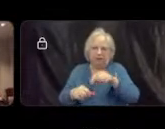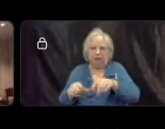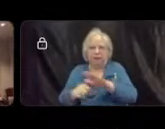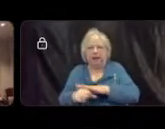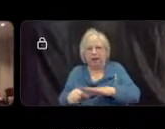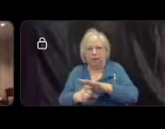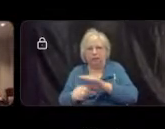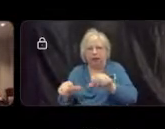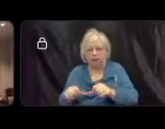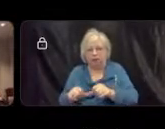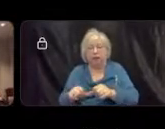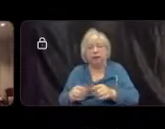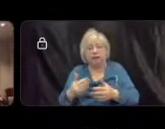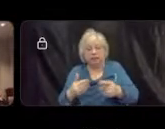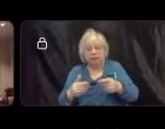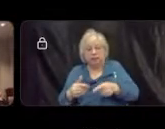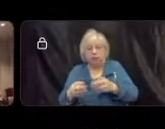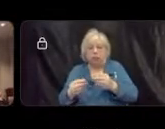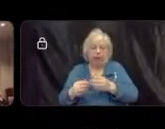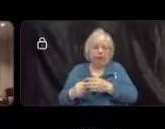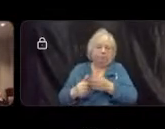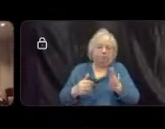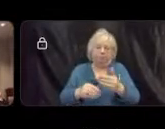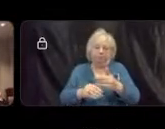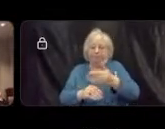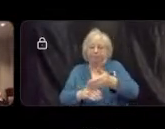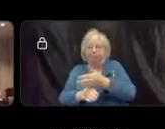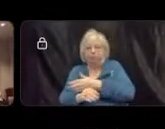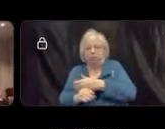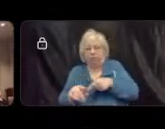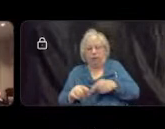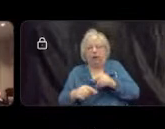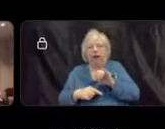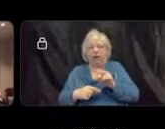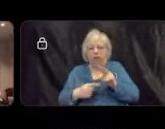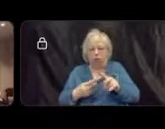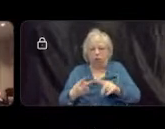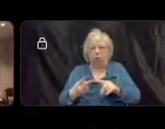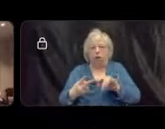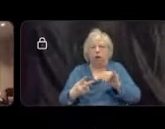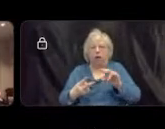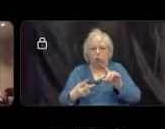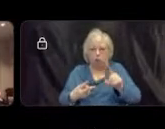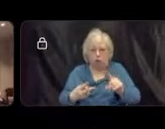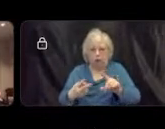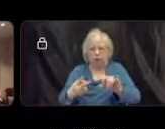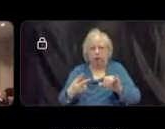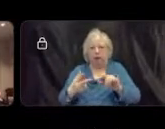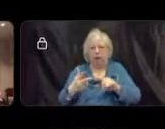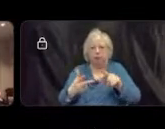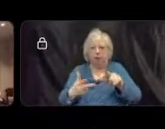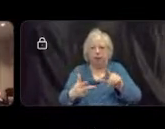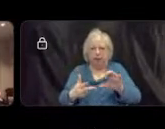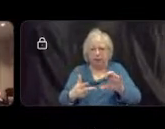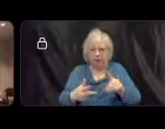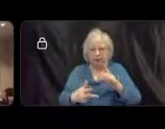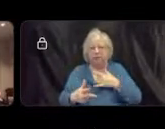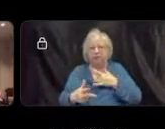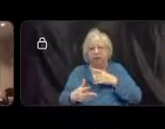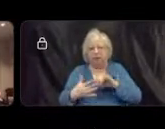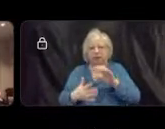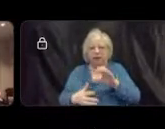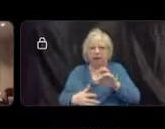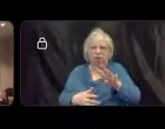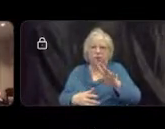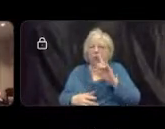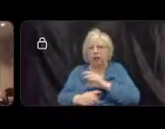The properties immediately adjacent to this site, again, are currently I-1, I-2, and PCD, and staff believes the C4 zoning will have